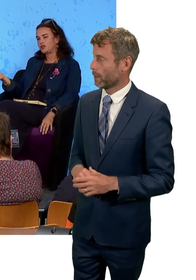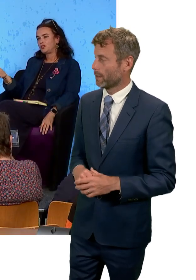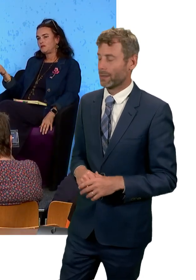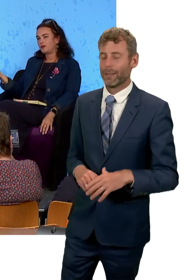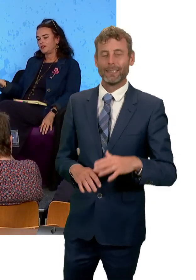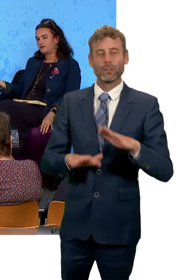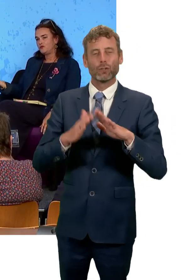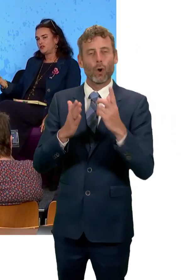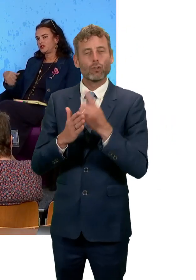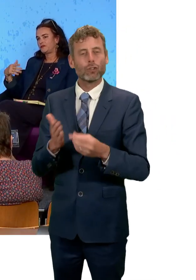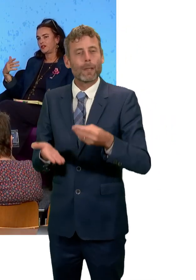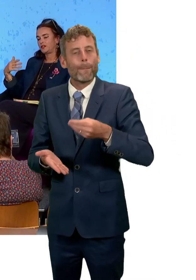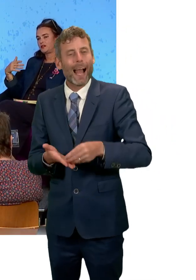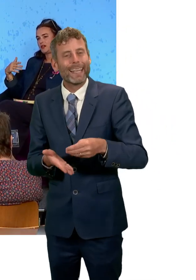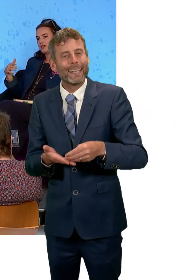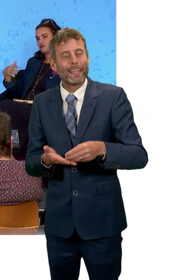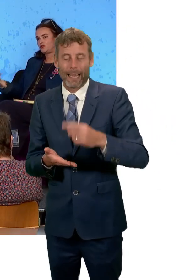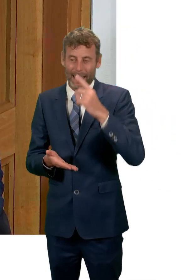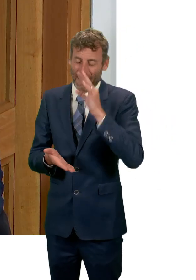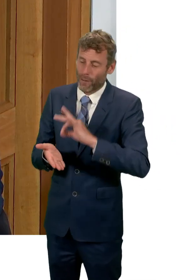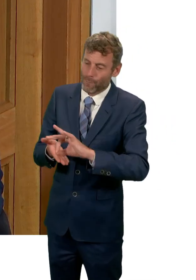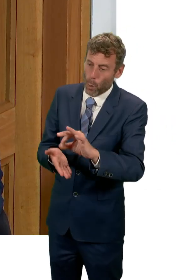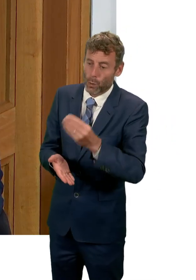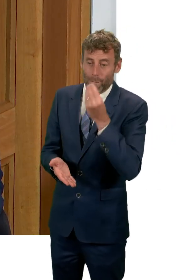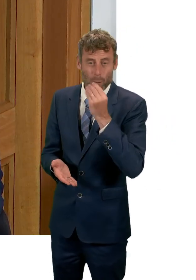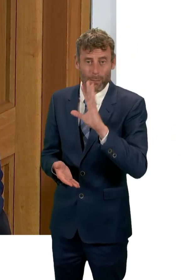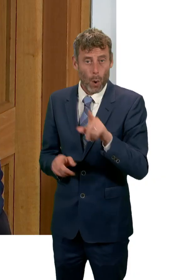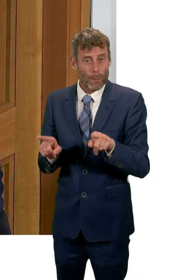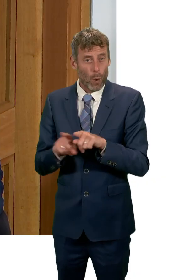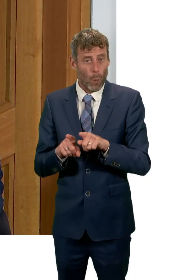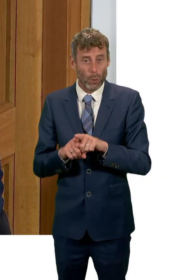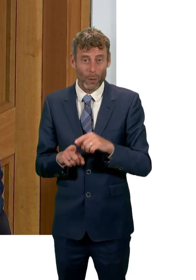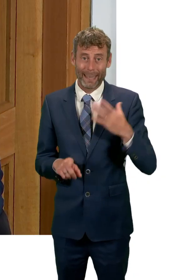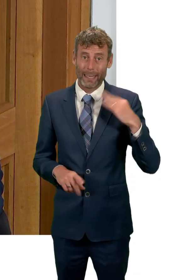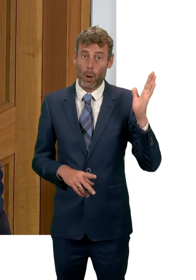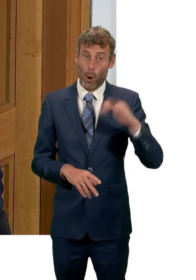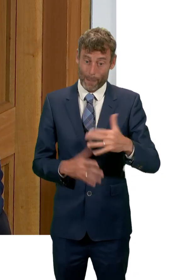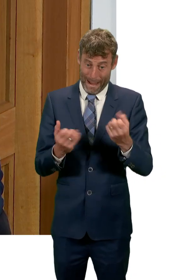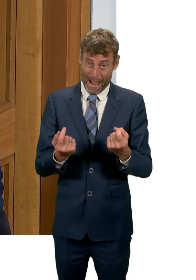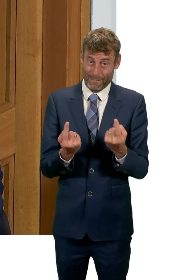afford buying the food, it's having the resources available to even put, you know,